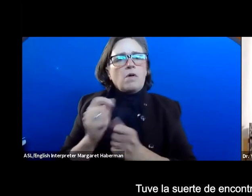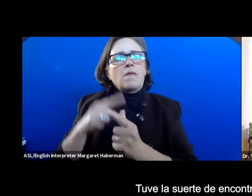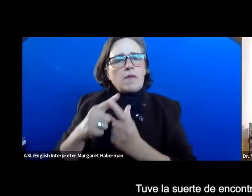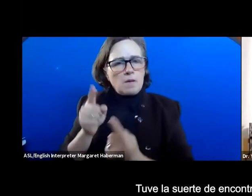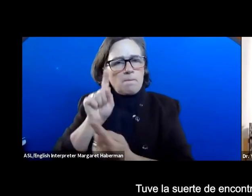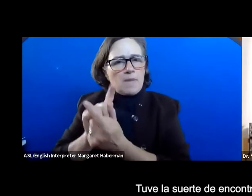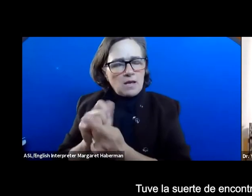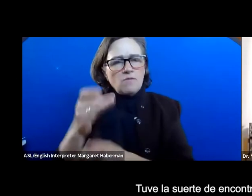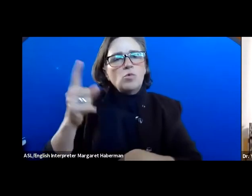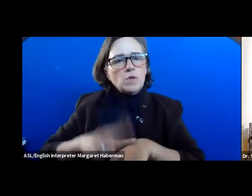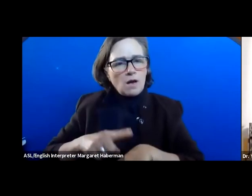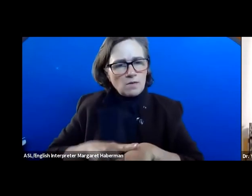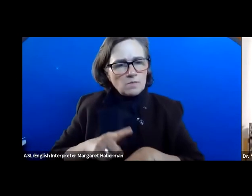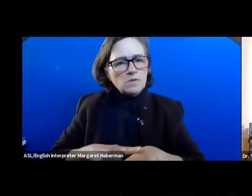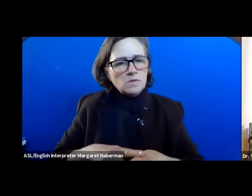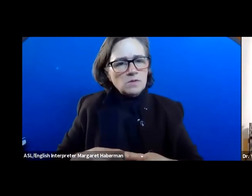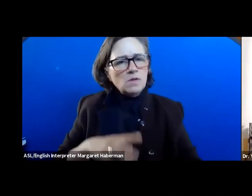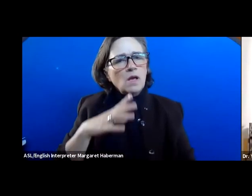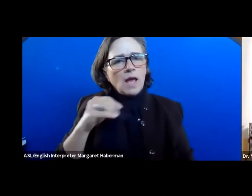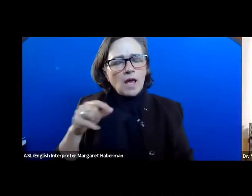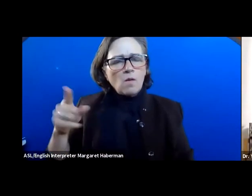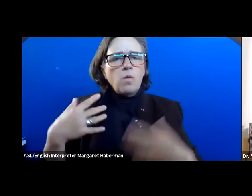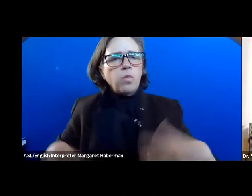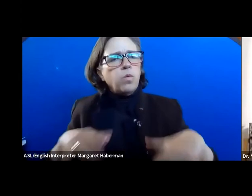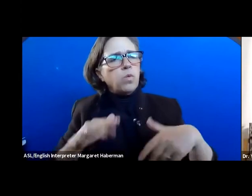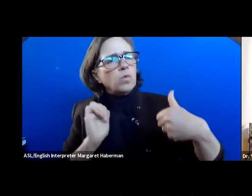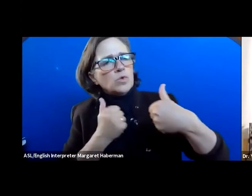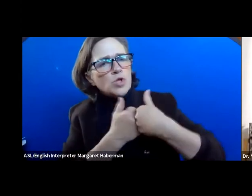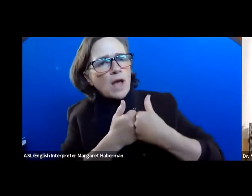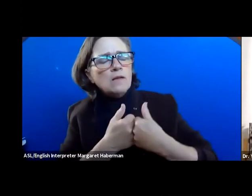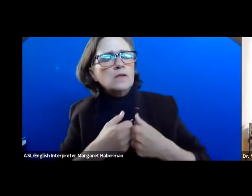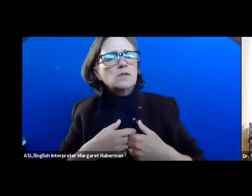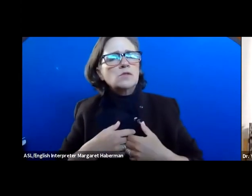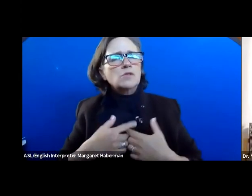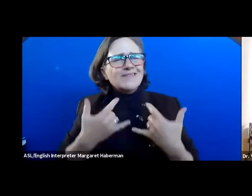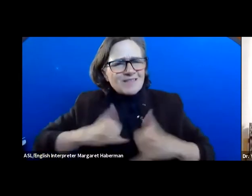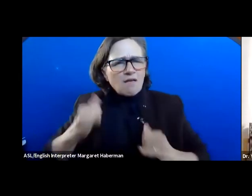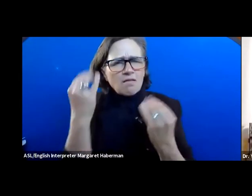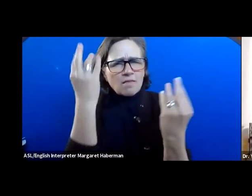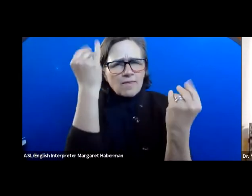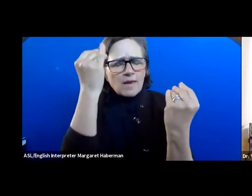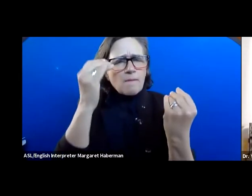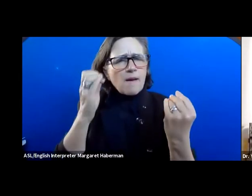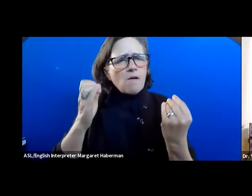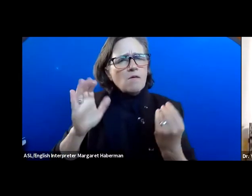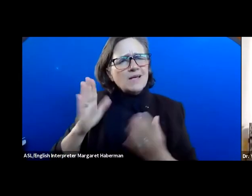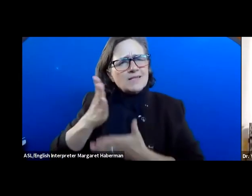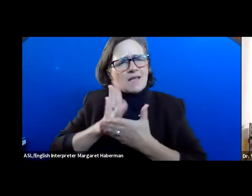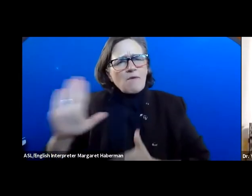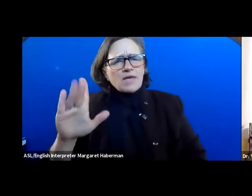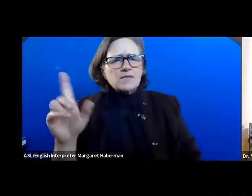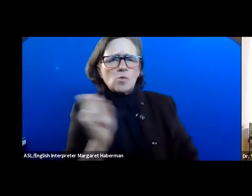times, and he challenged me tremendously. I'm still thinking about some of the questions that